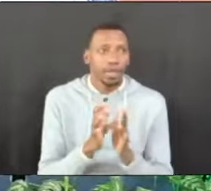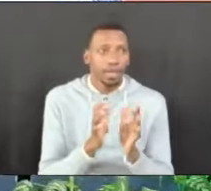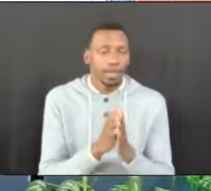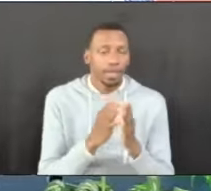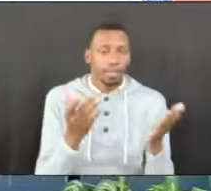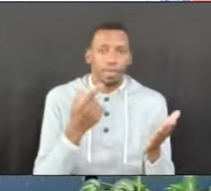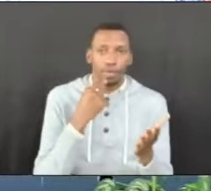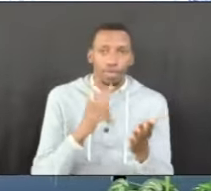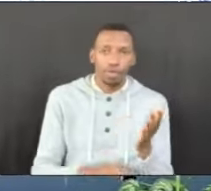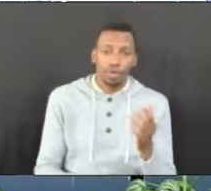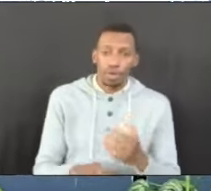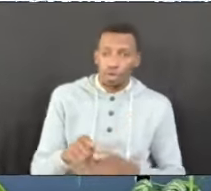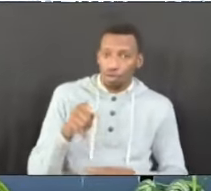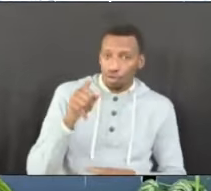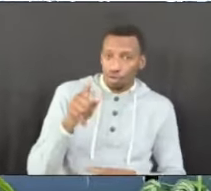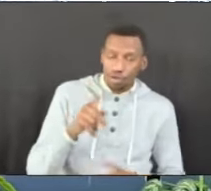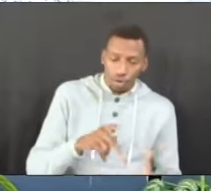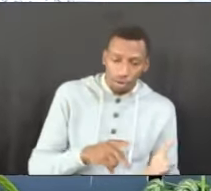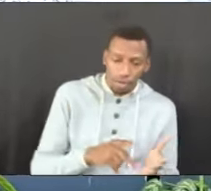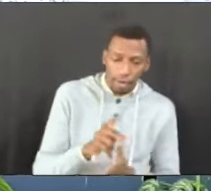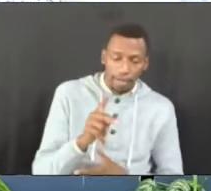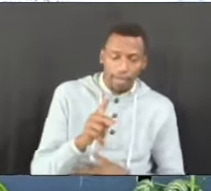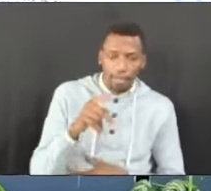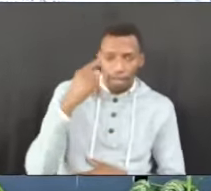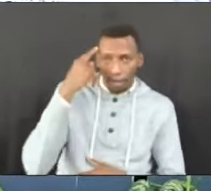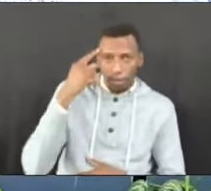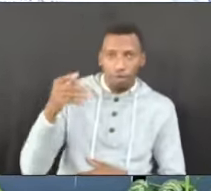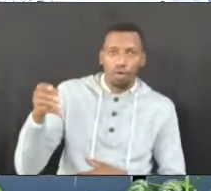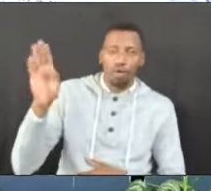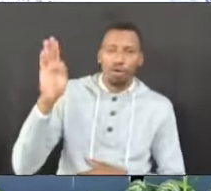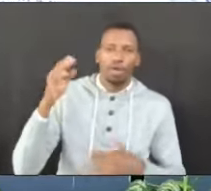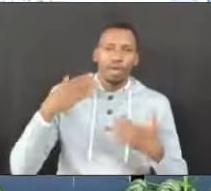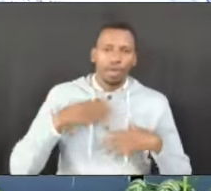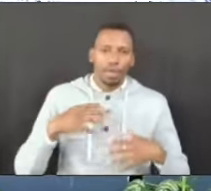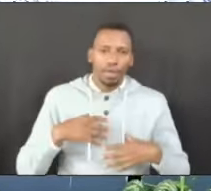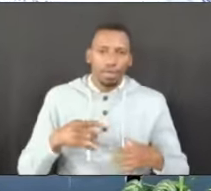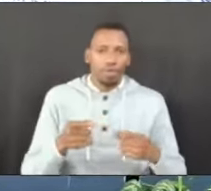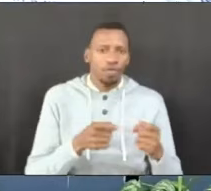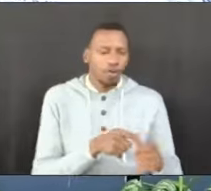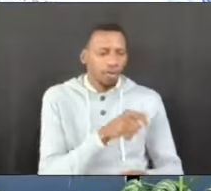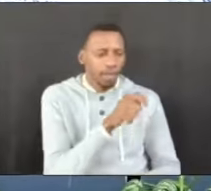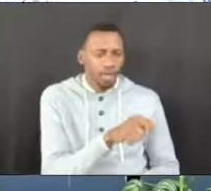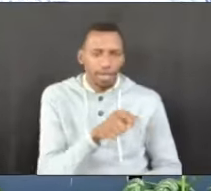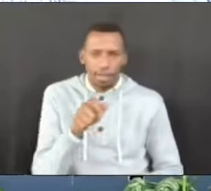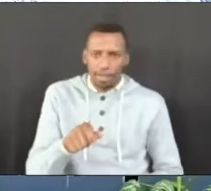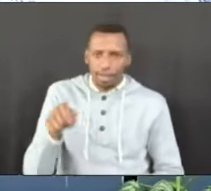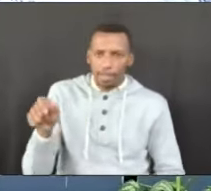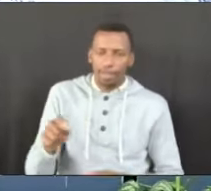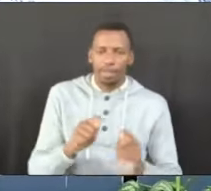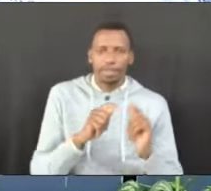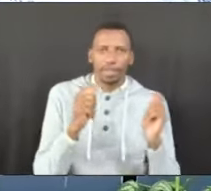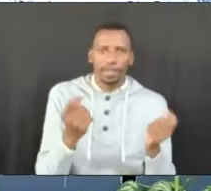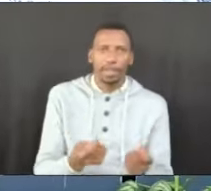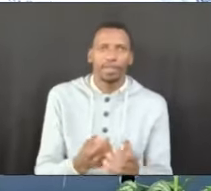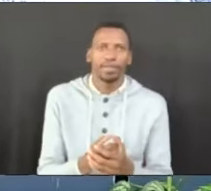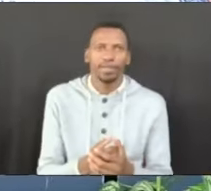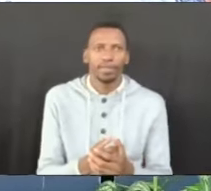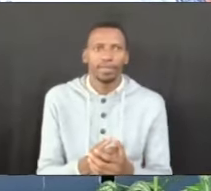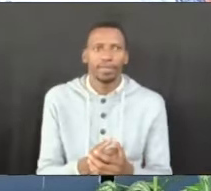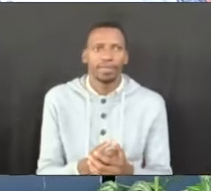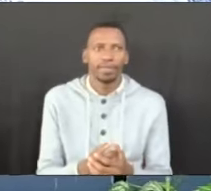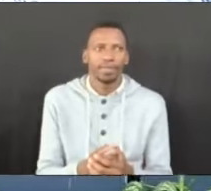purchased for God persons from every tribe. The Abagere will be there.